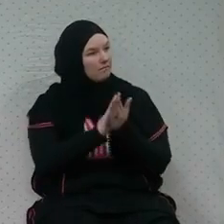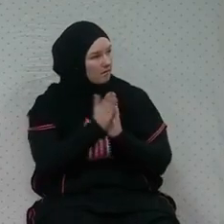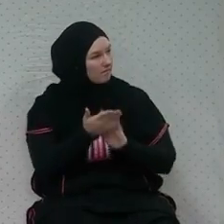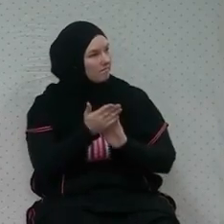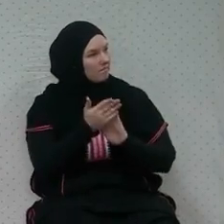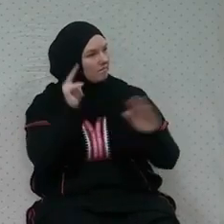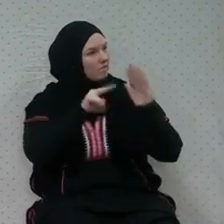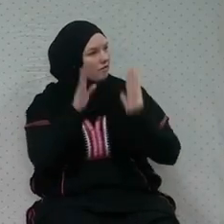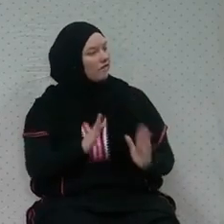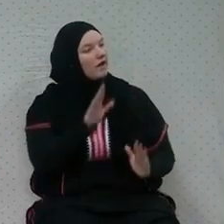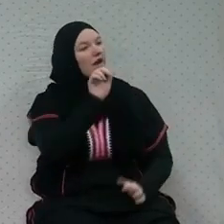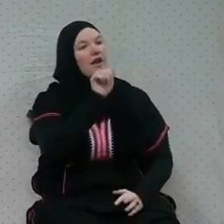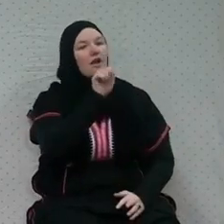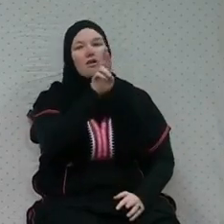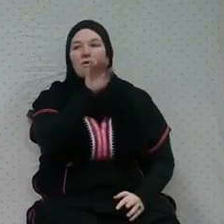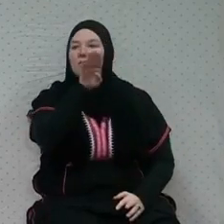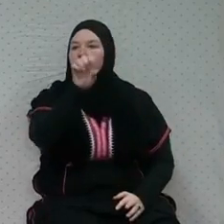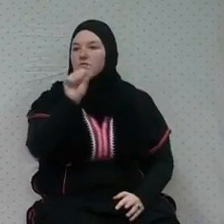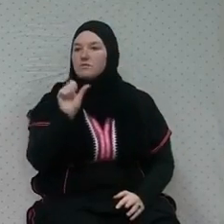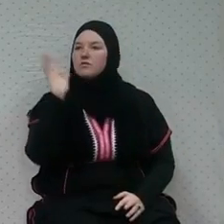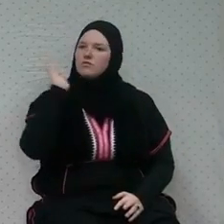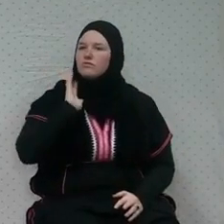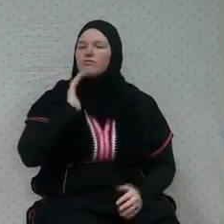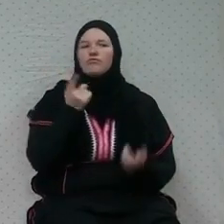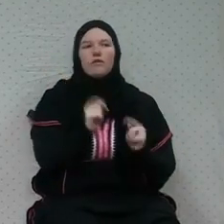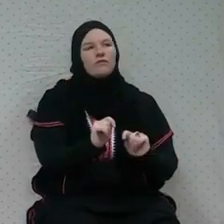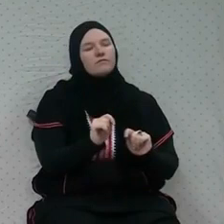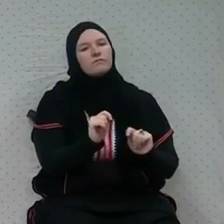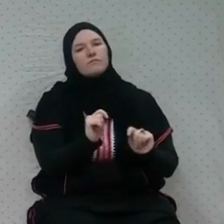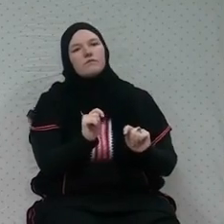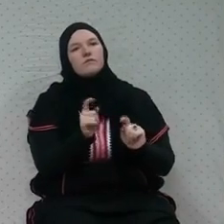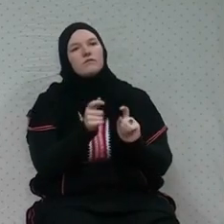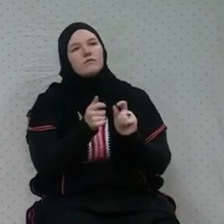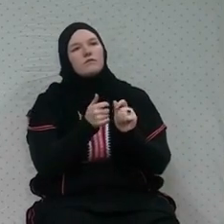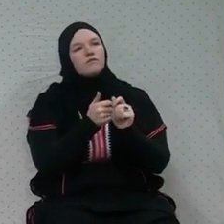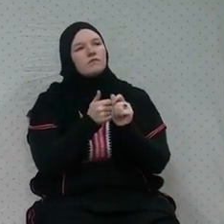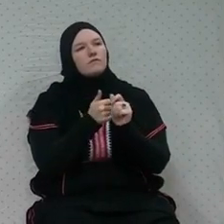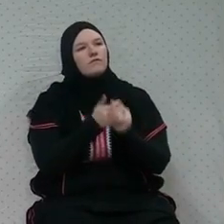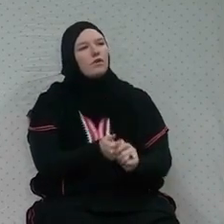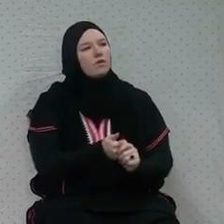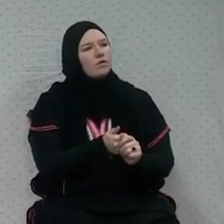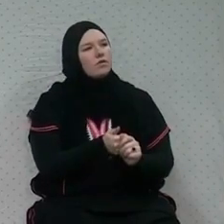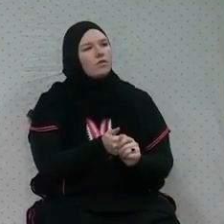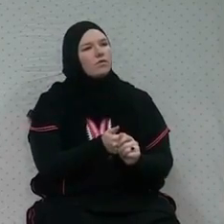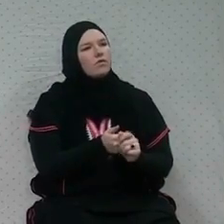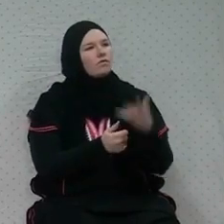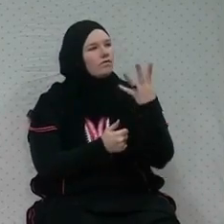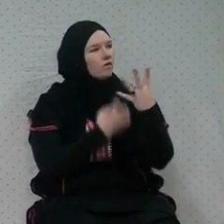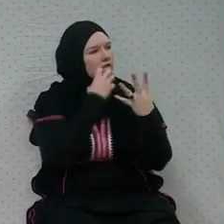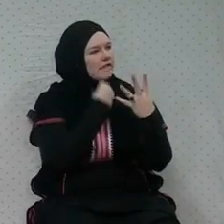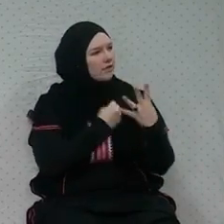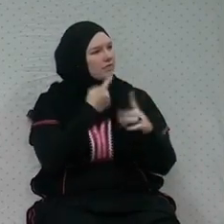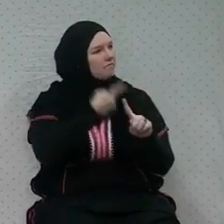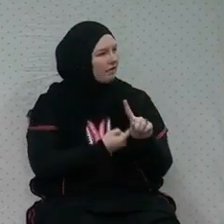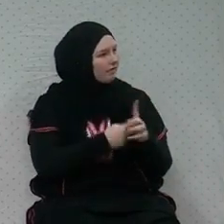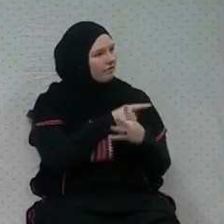Arabs used to try to abide by the 4 months, the 4 sacred months in